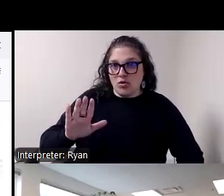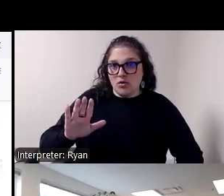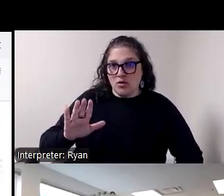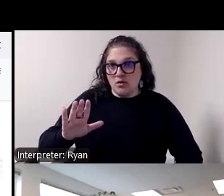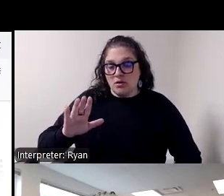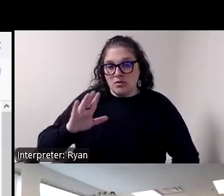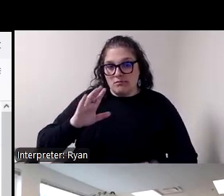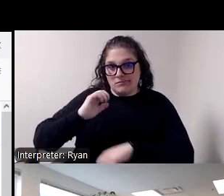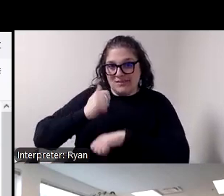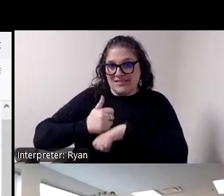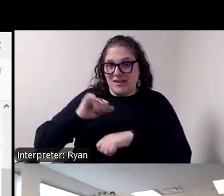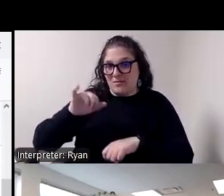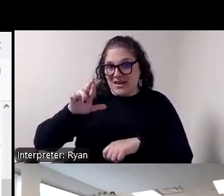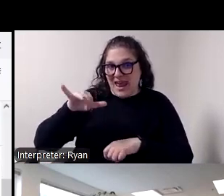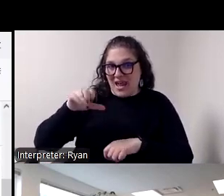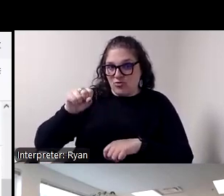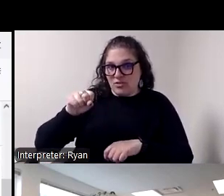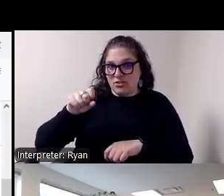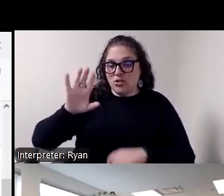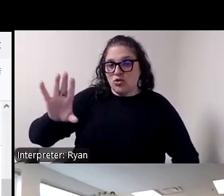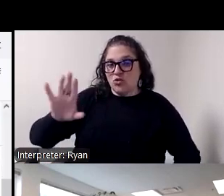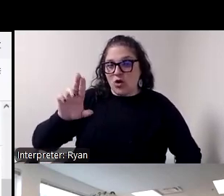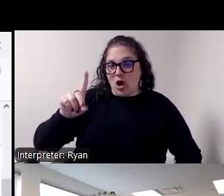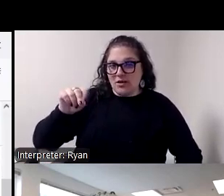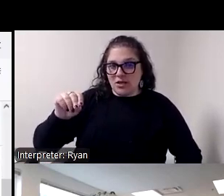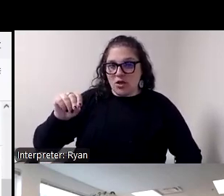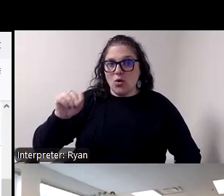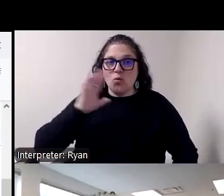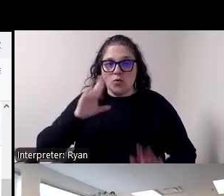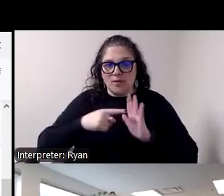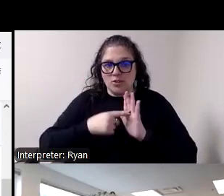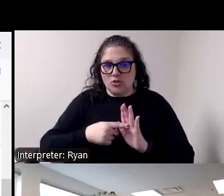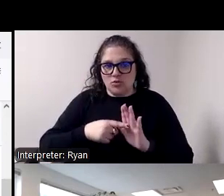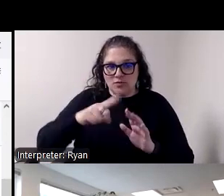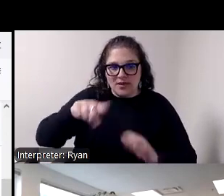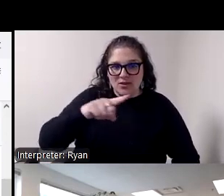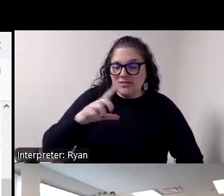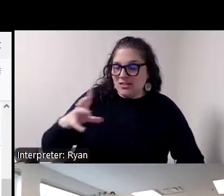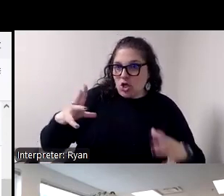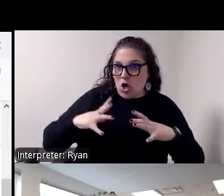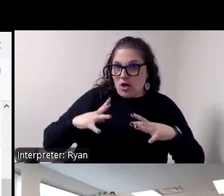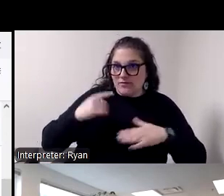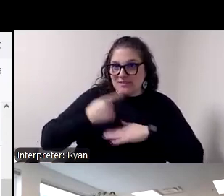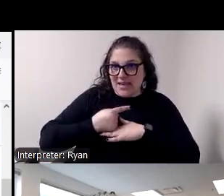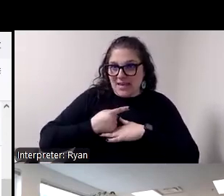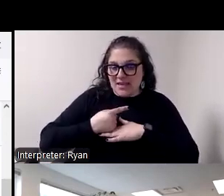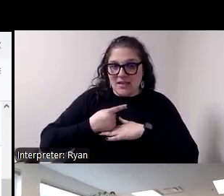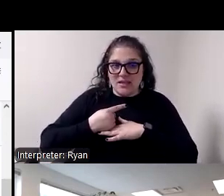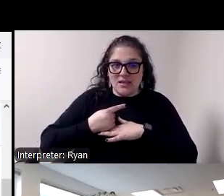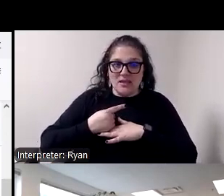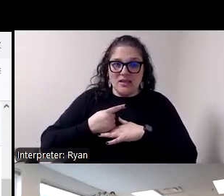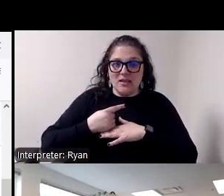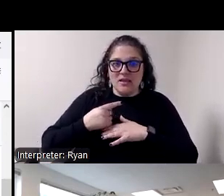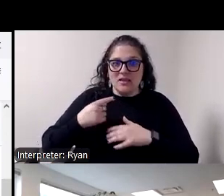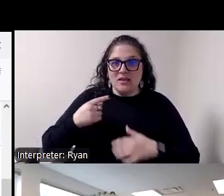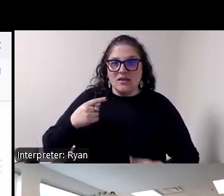set up in Iris, your RDOs will be shown right here. See how it says off day and that these are kind of grayed out.